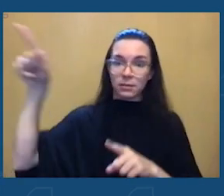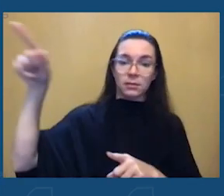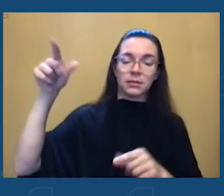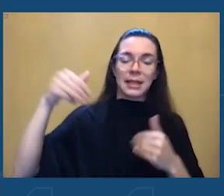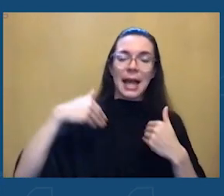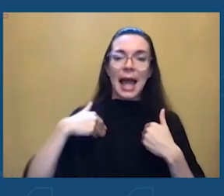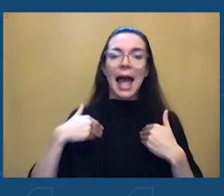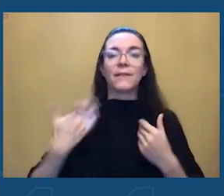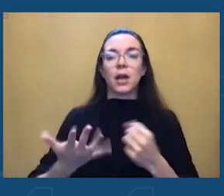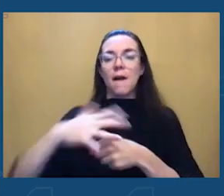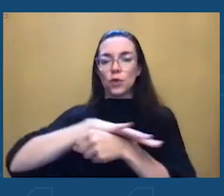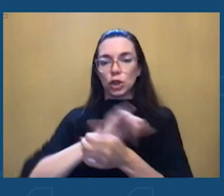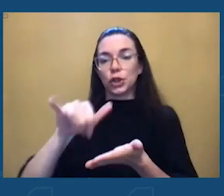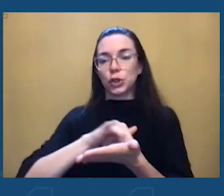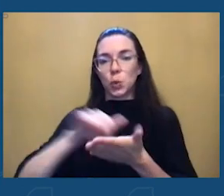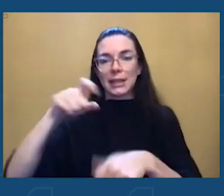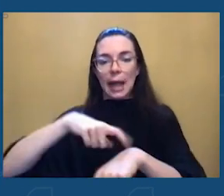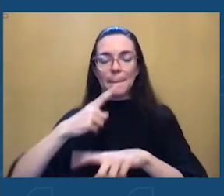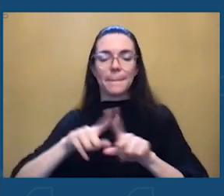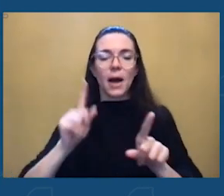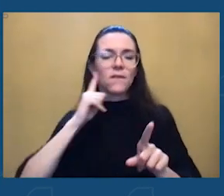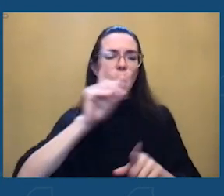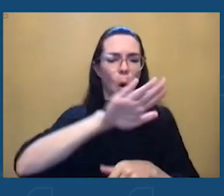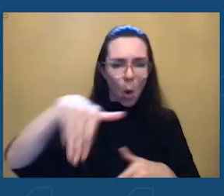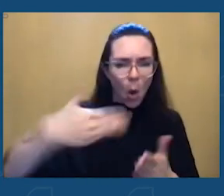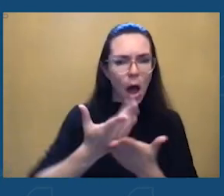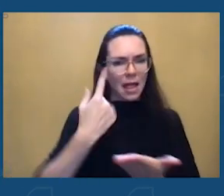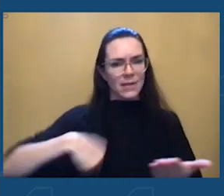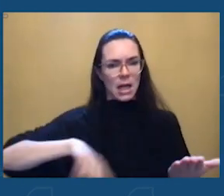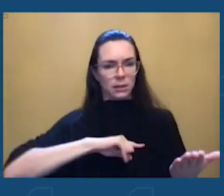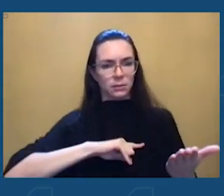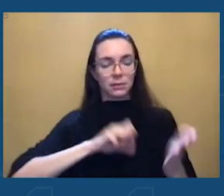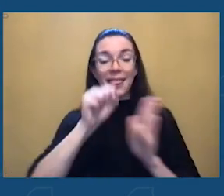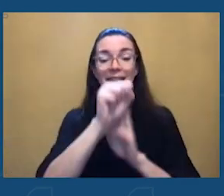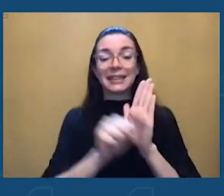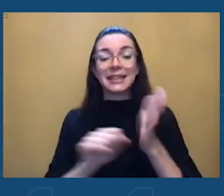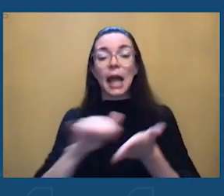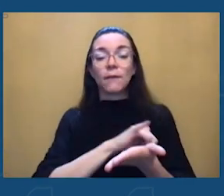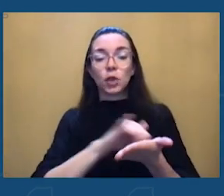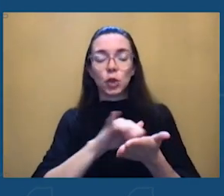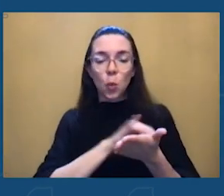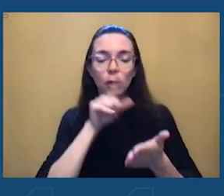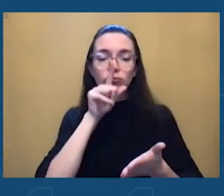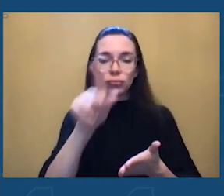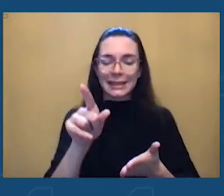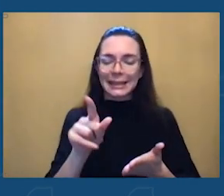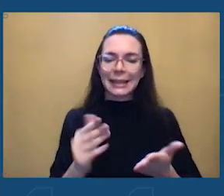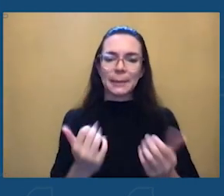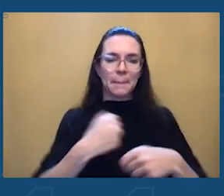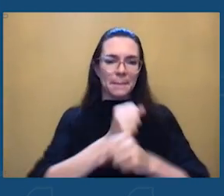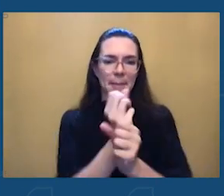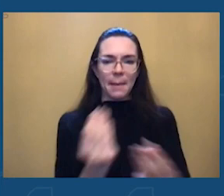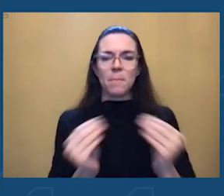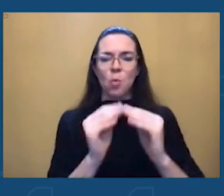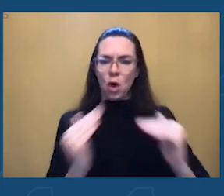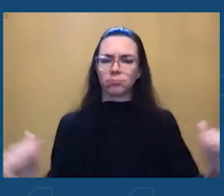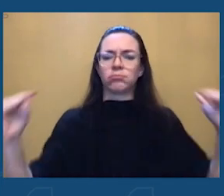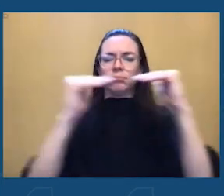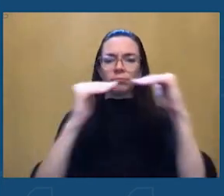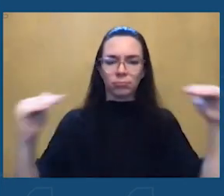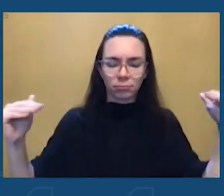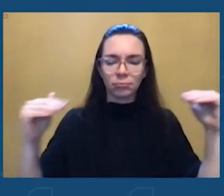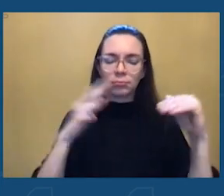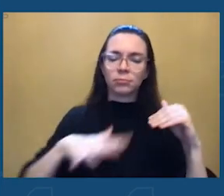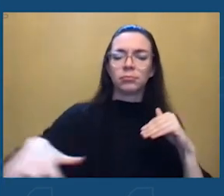Times, but for all of us. The state of New York has parted the clouds. In a world full of darkness, this